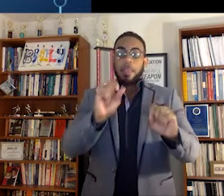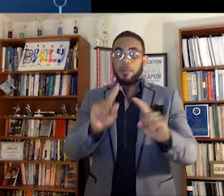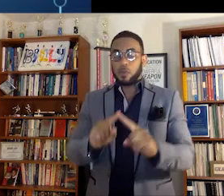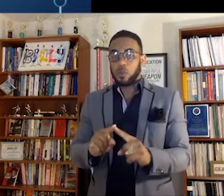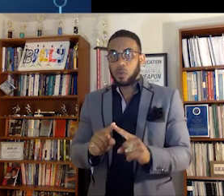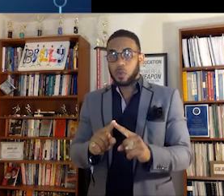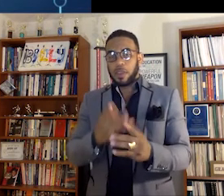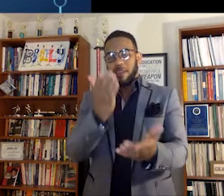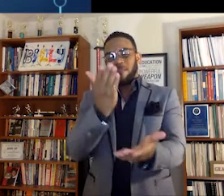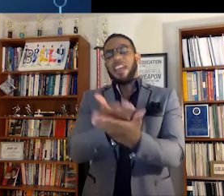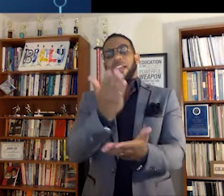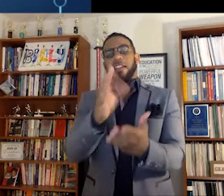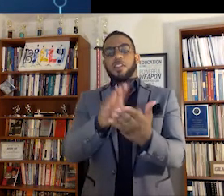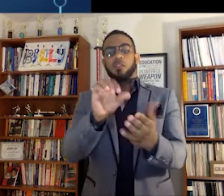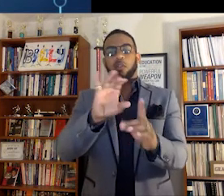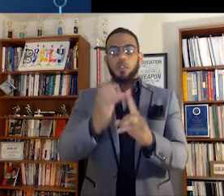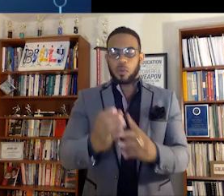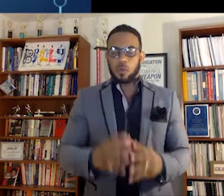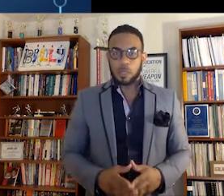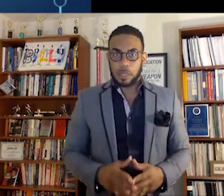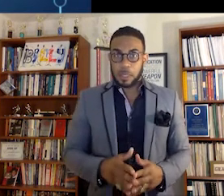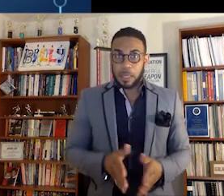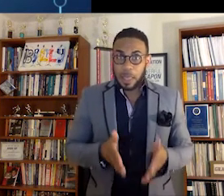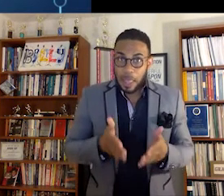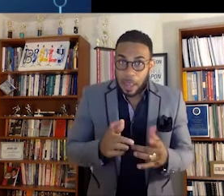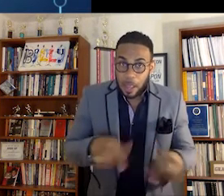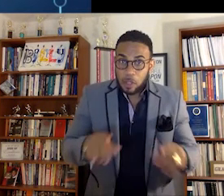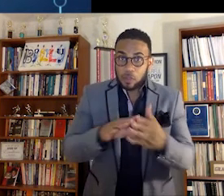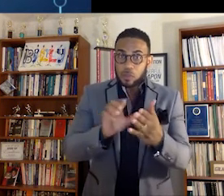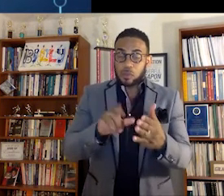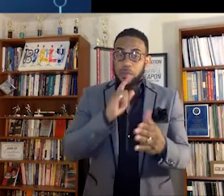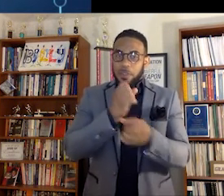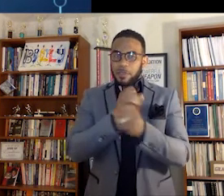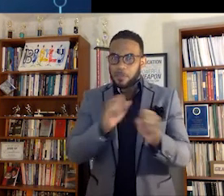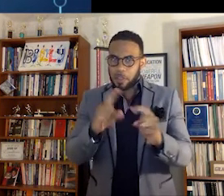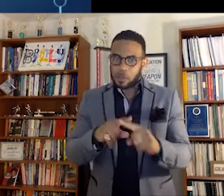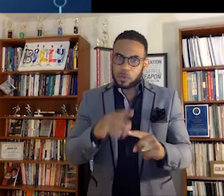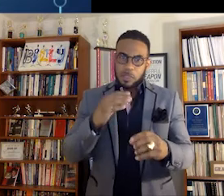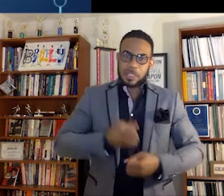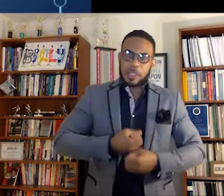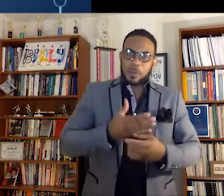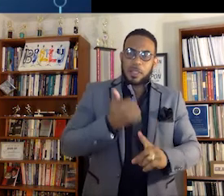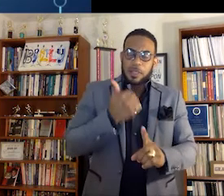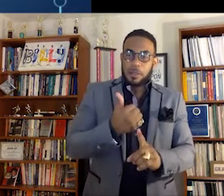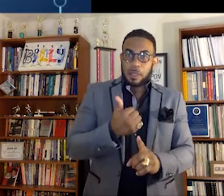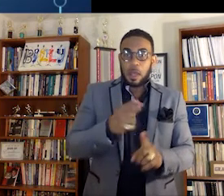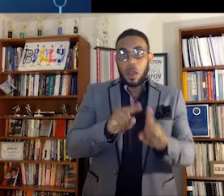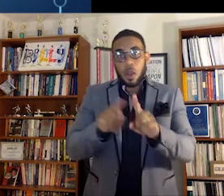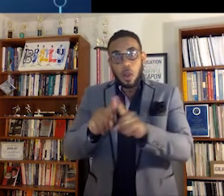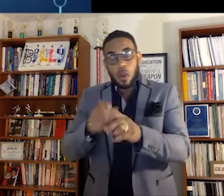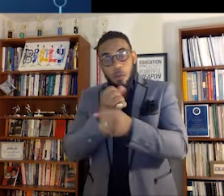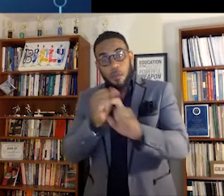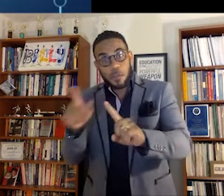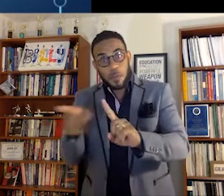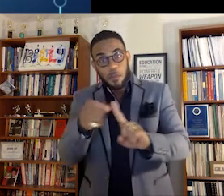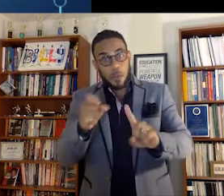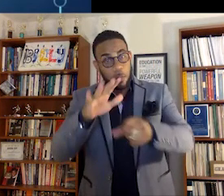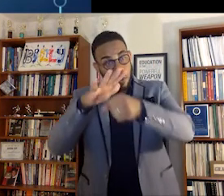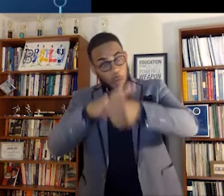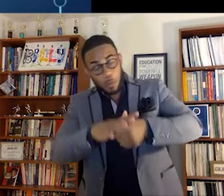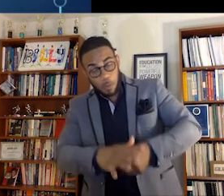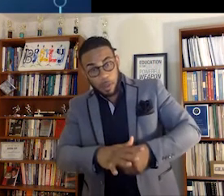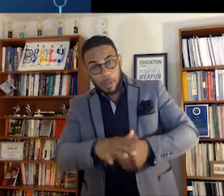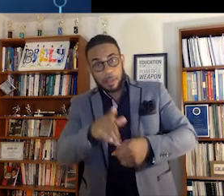to validate the students' culture and allow those students to be free to express themselves and also free them from the